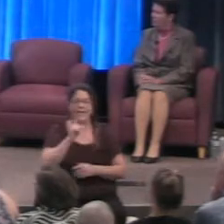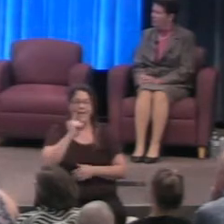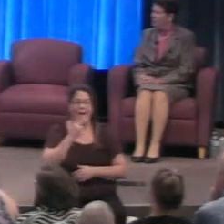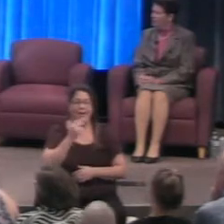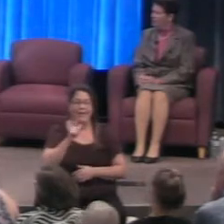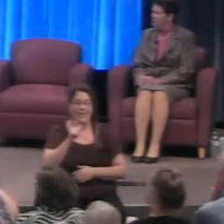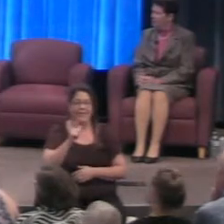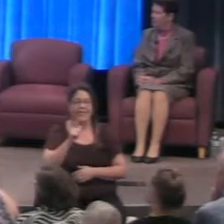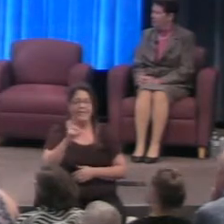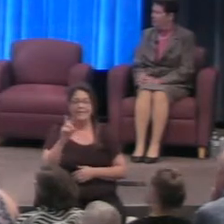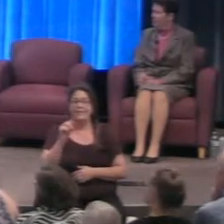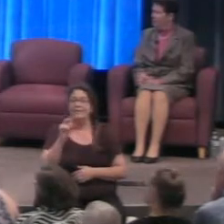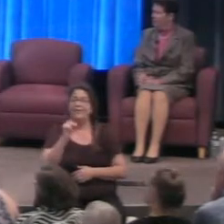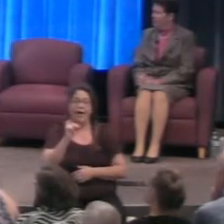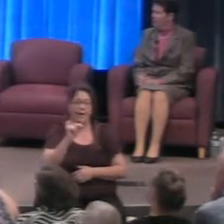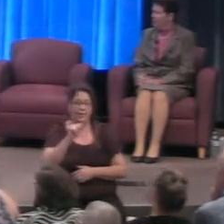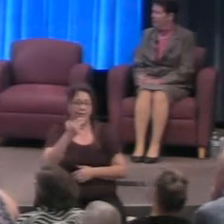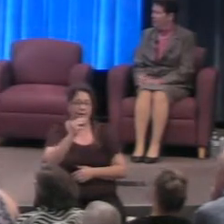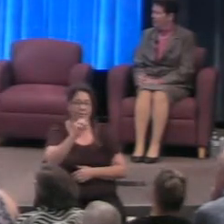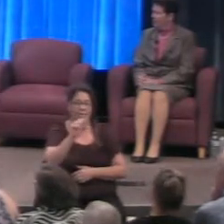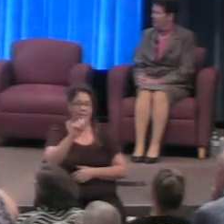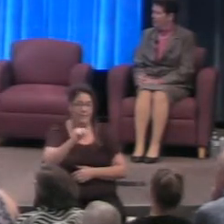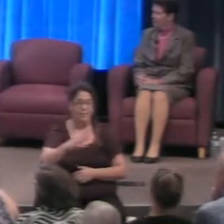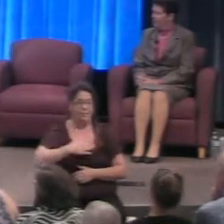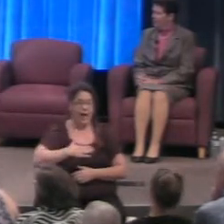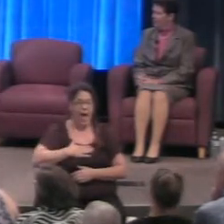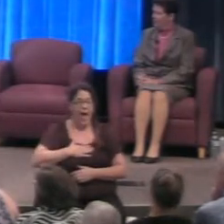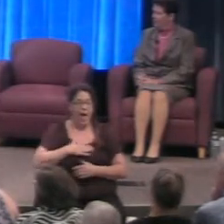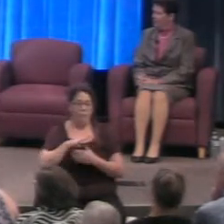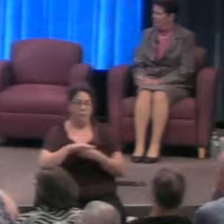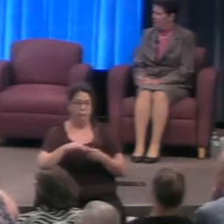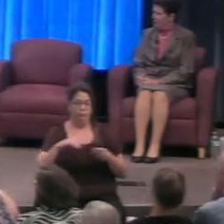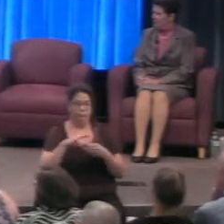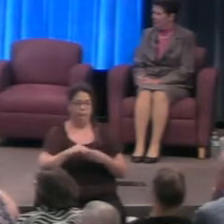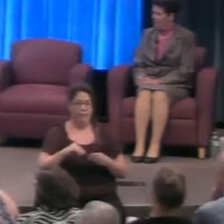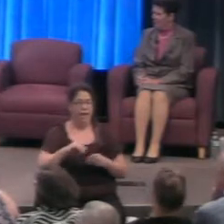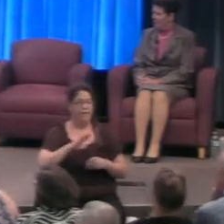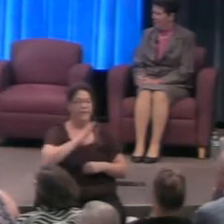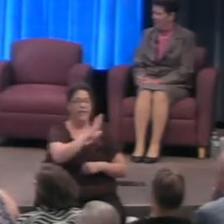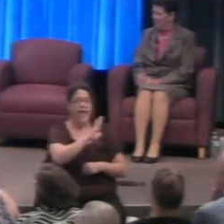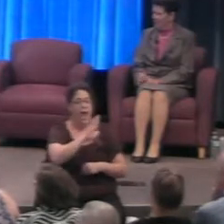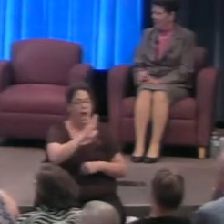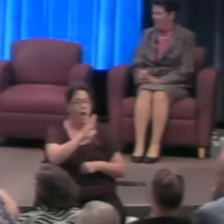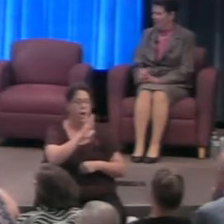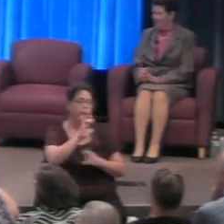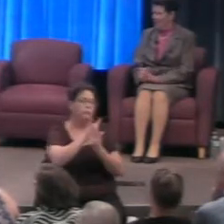Don Thompson's rendition of this Hallmark story.